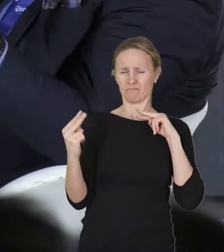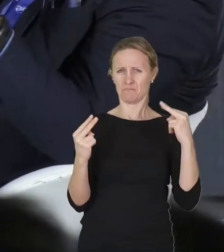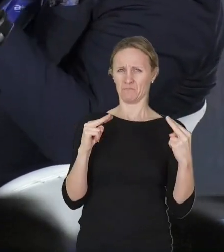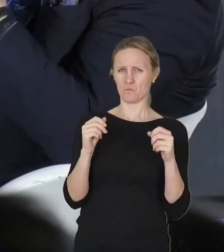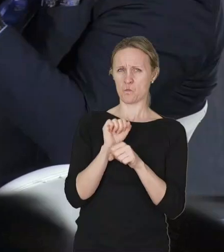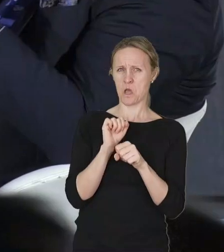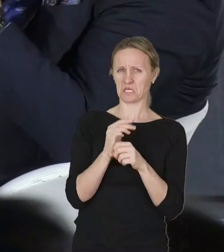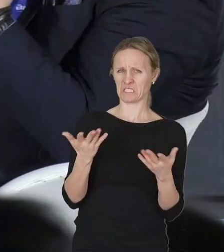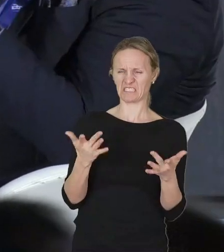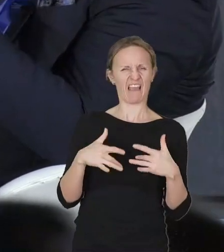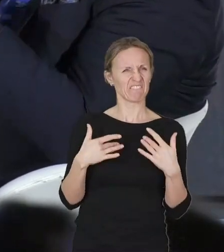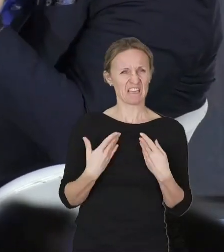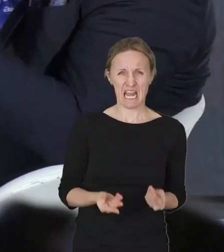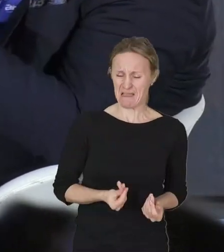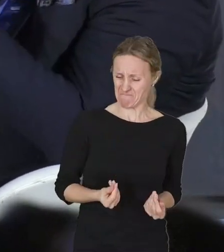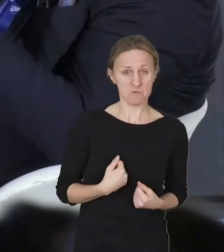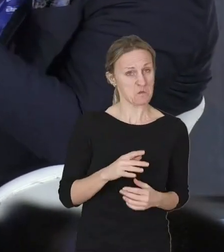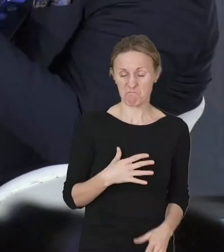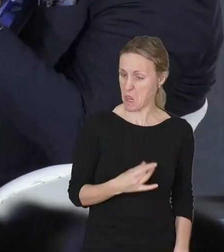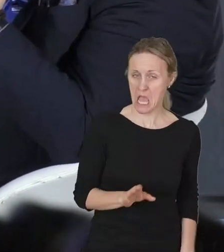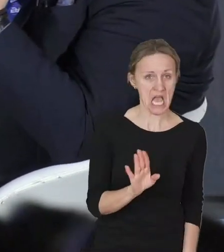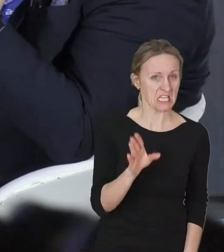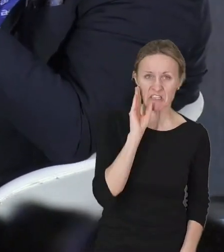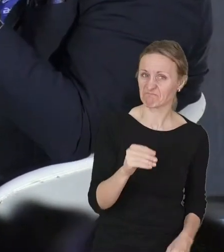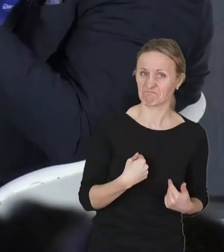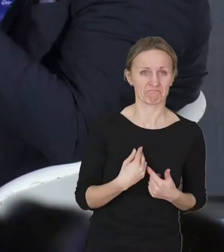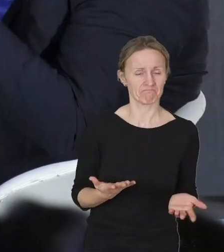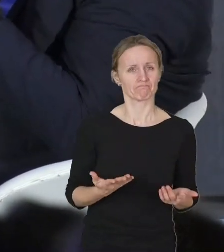different results with the same, repeating the same